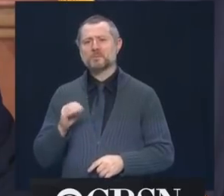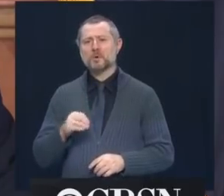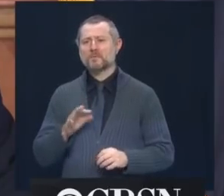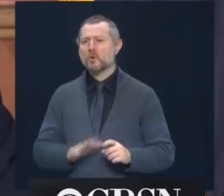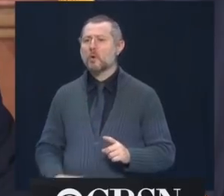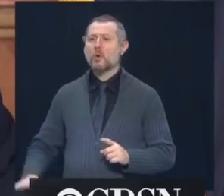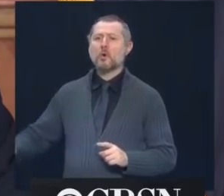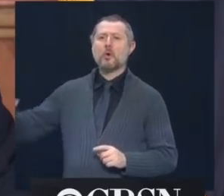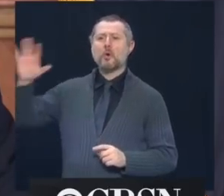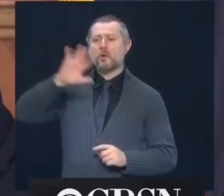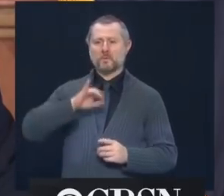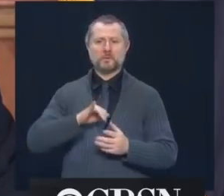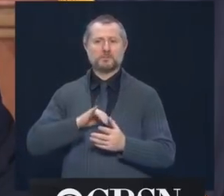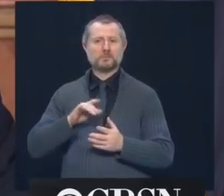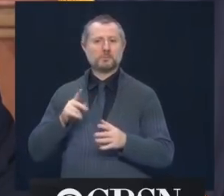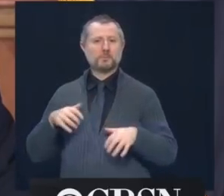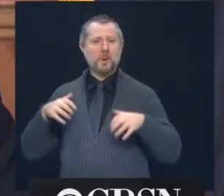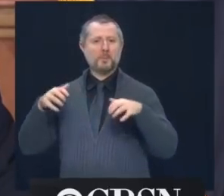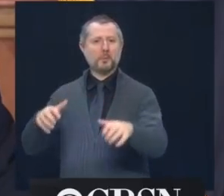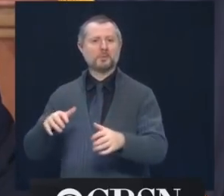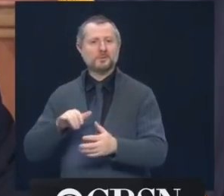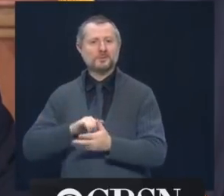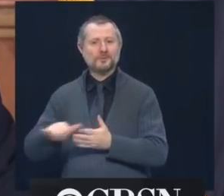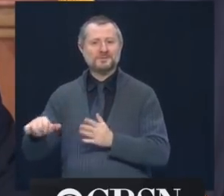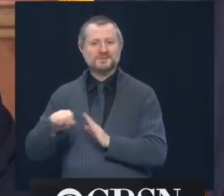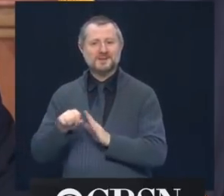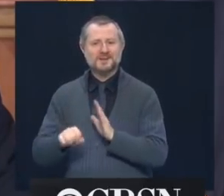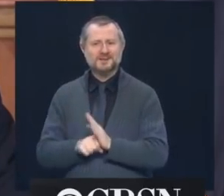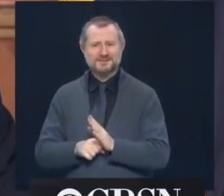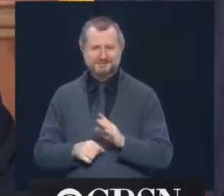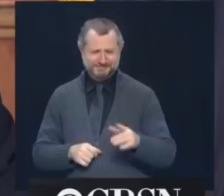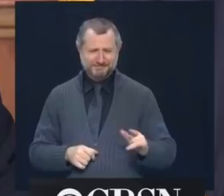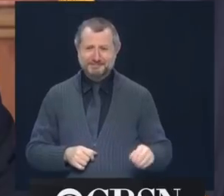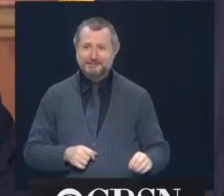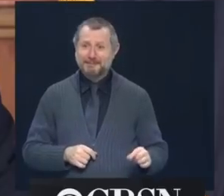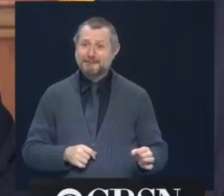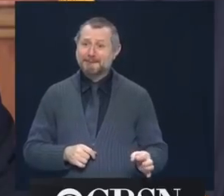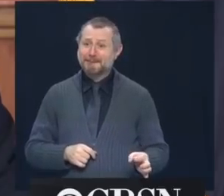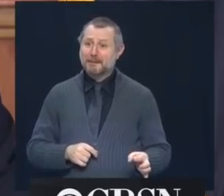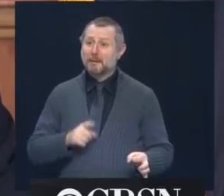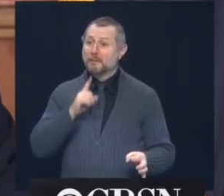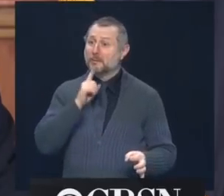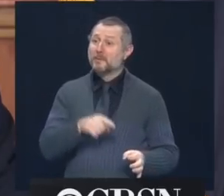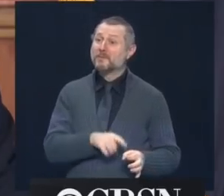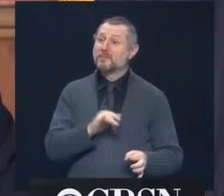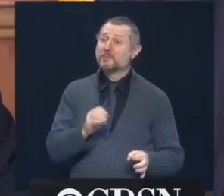population, and it's 25% of the death rate.